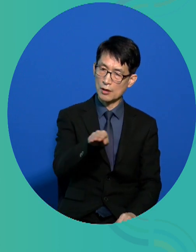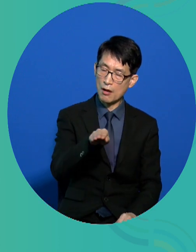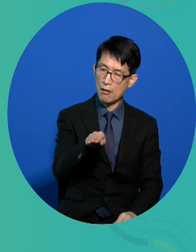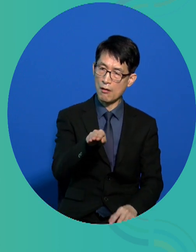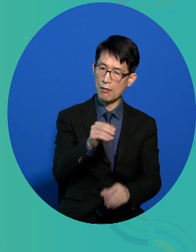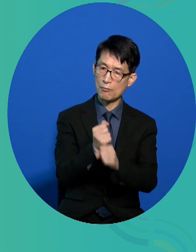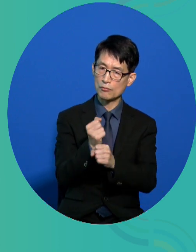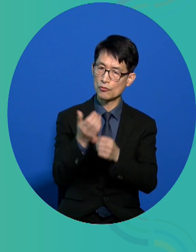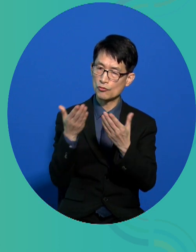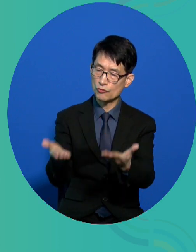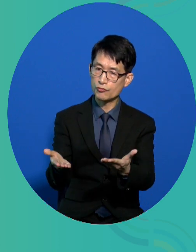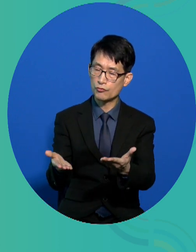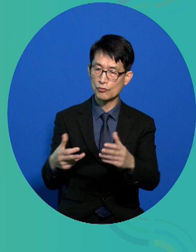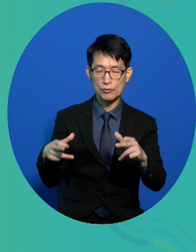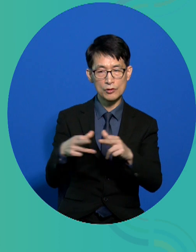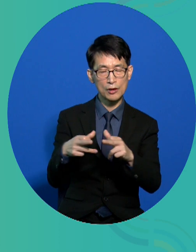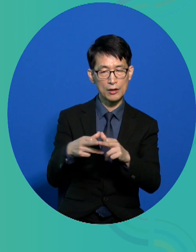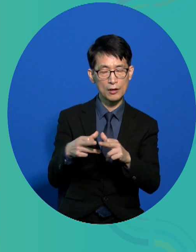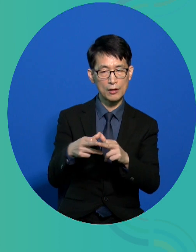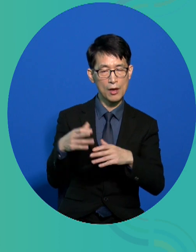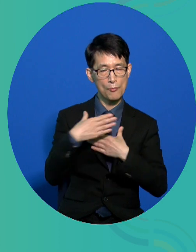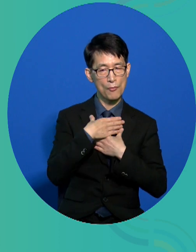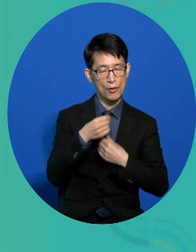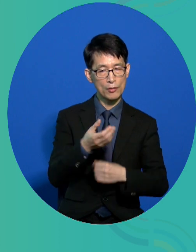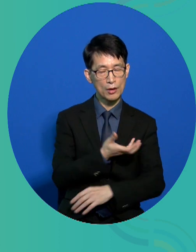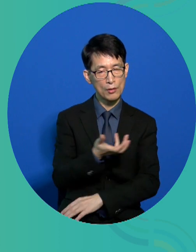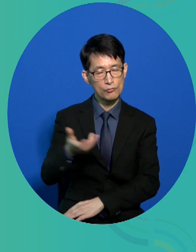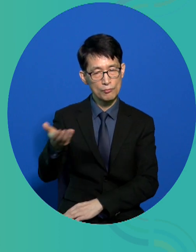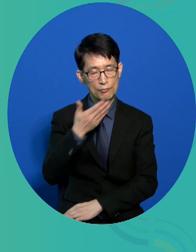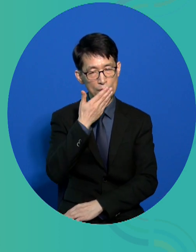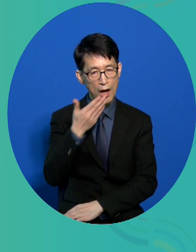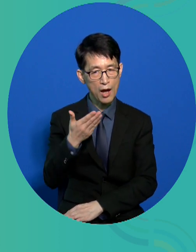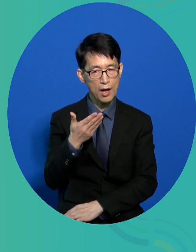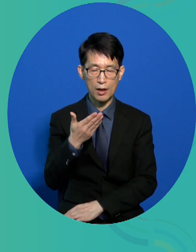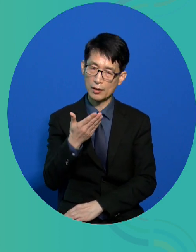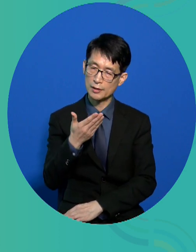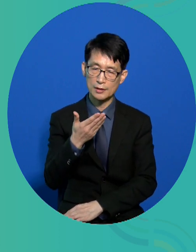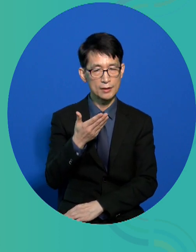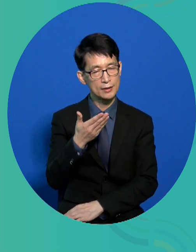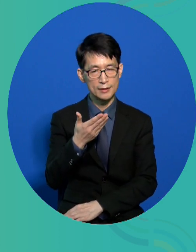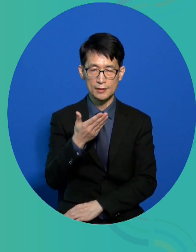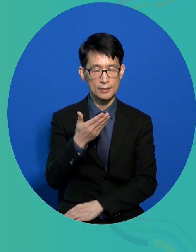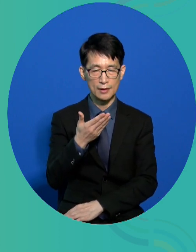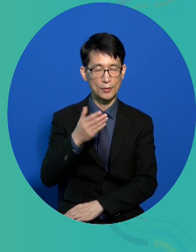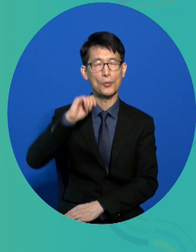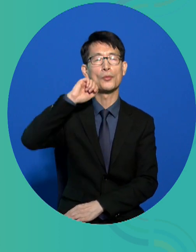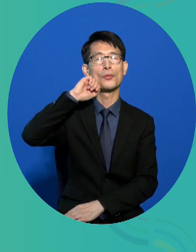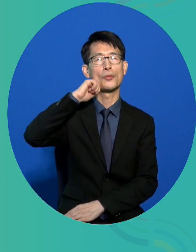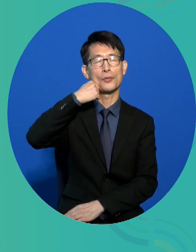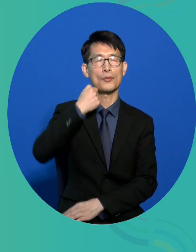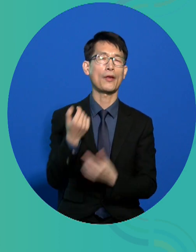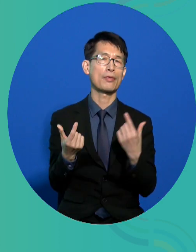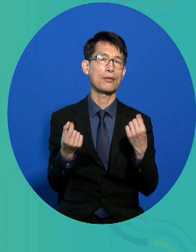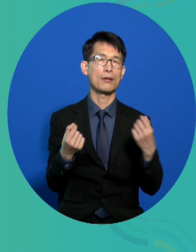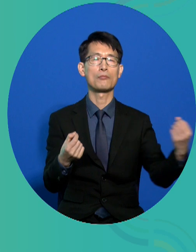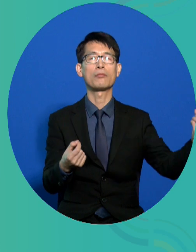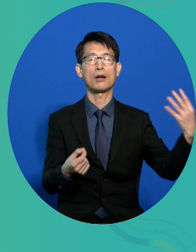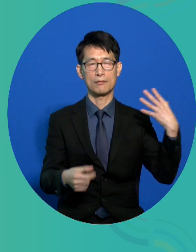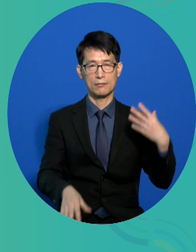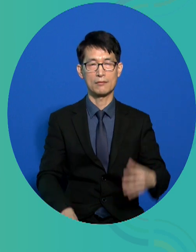that we cannot resolve all issues with regards to right to mobility through the use